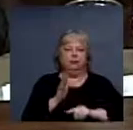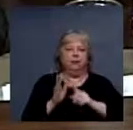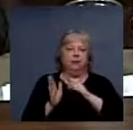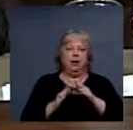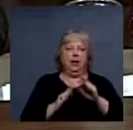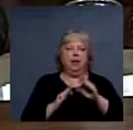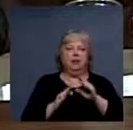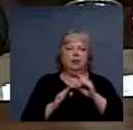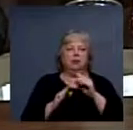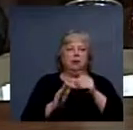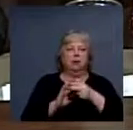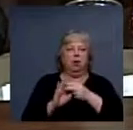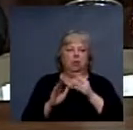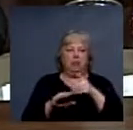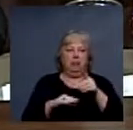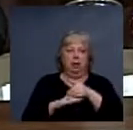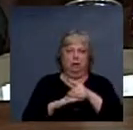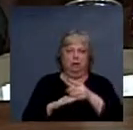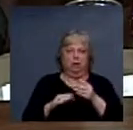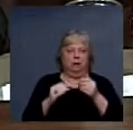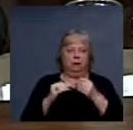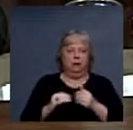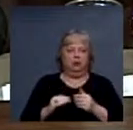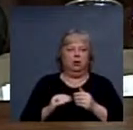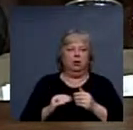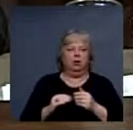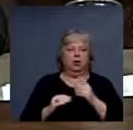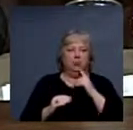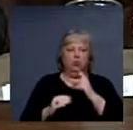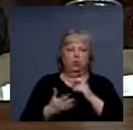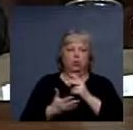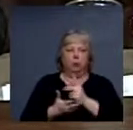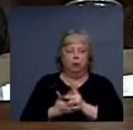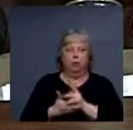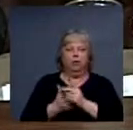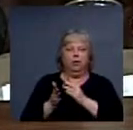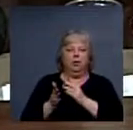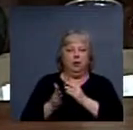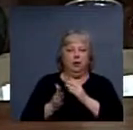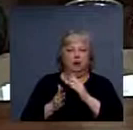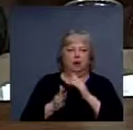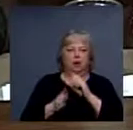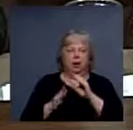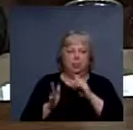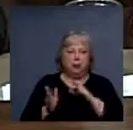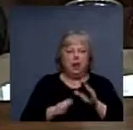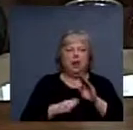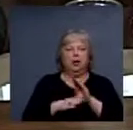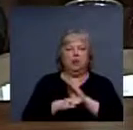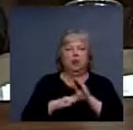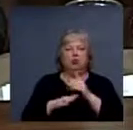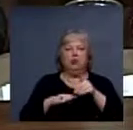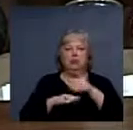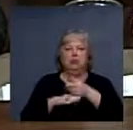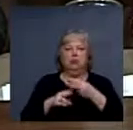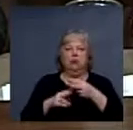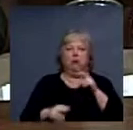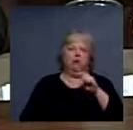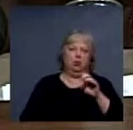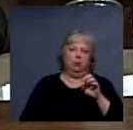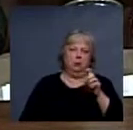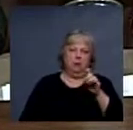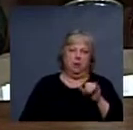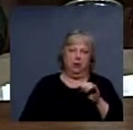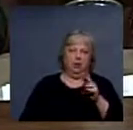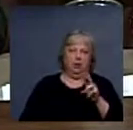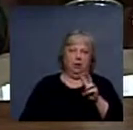An ordinance to approve a planned zoning development and establish a planned commercial district titled Moxie Warehouse revised short